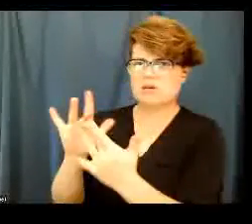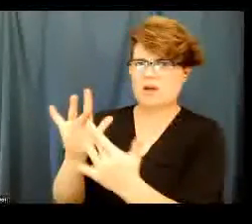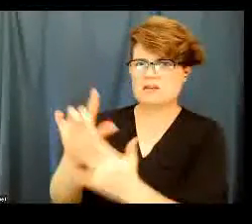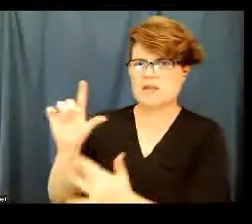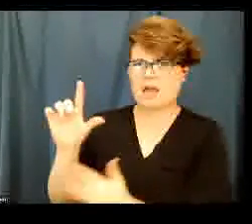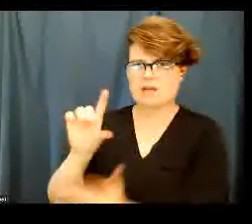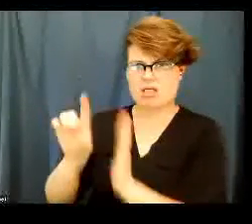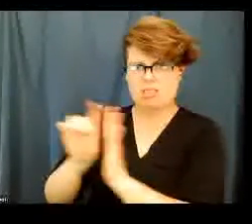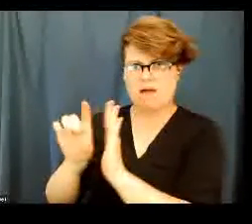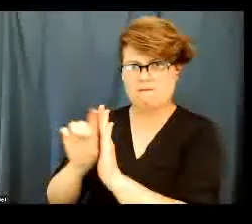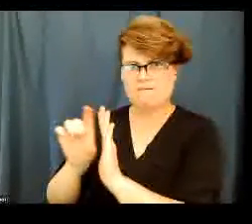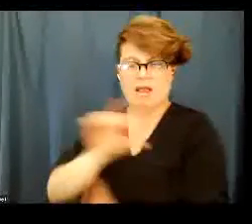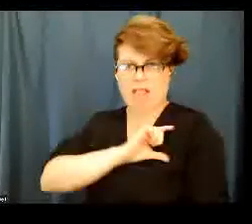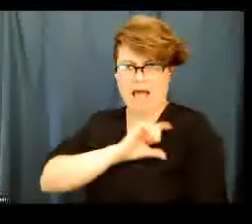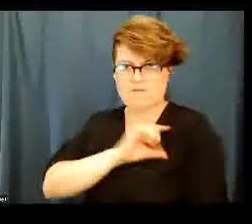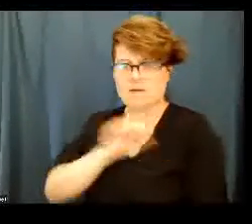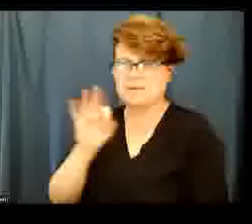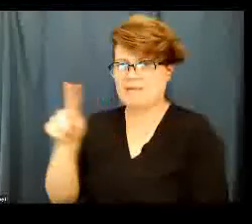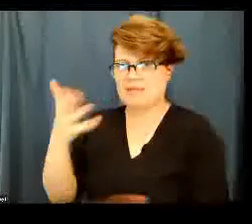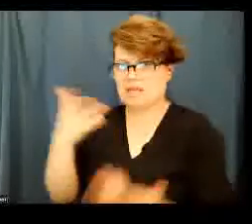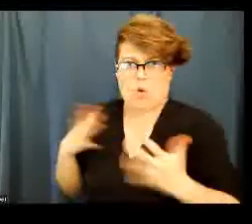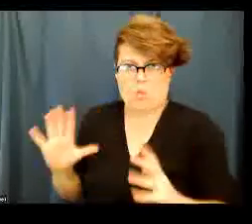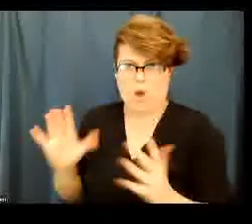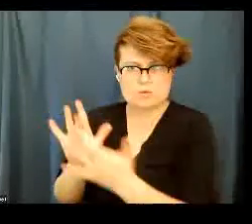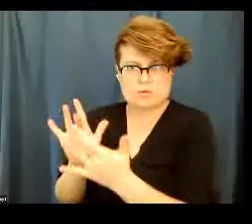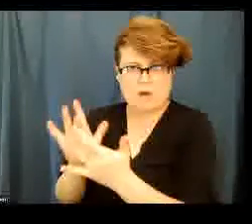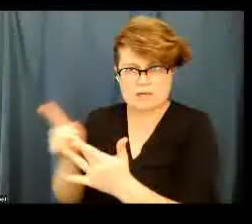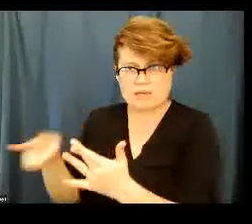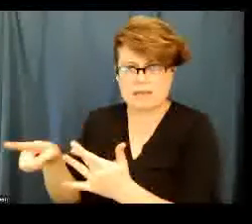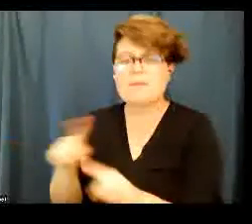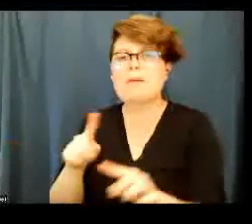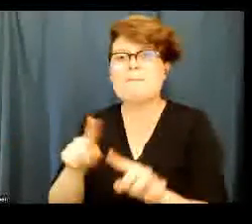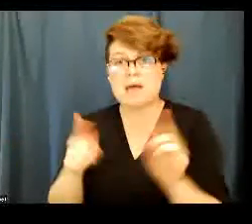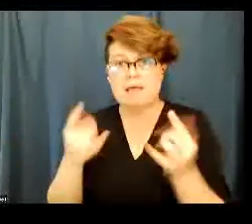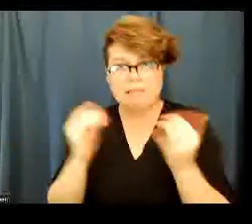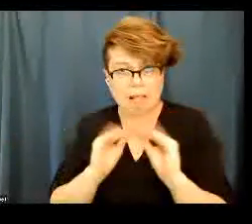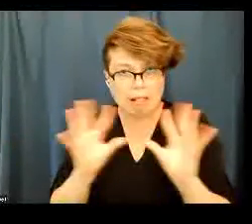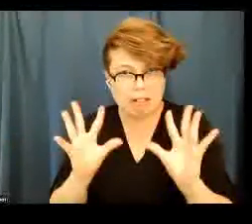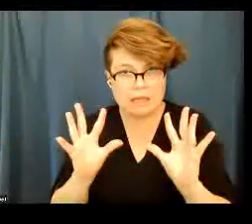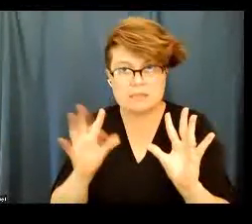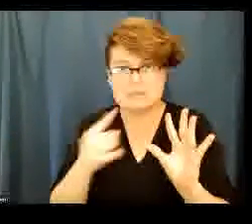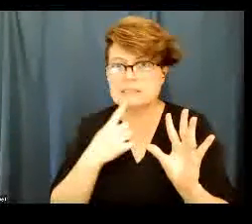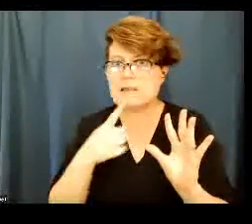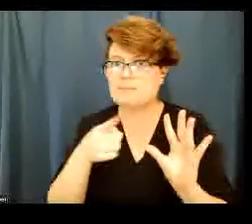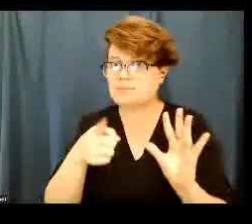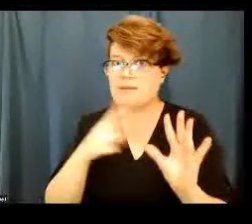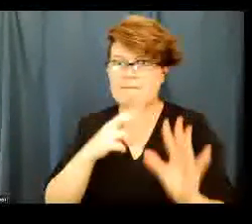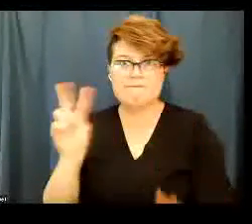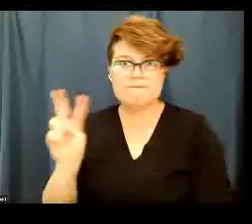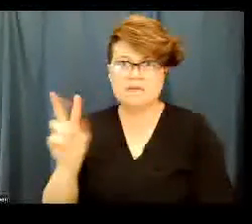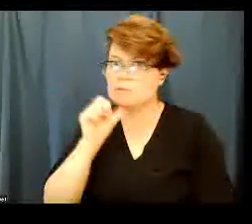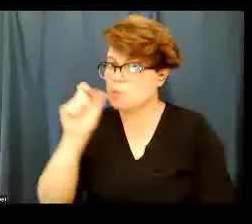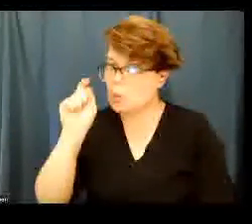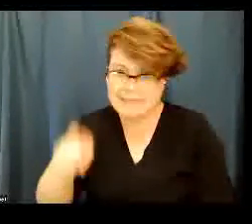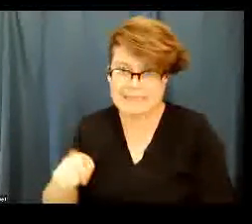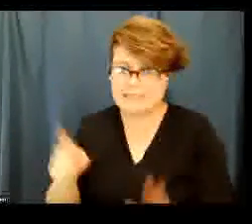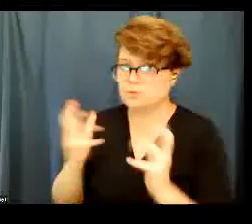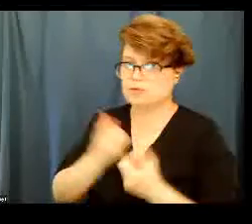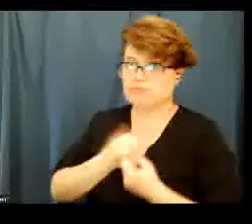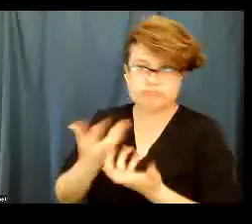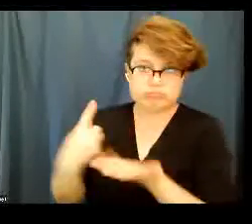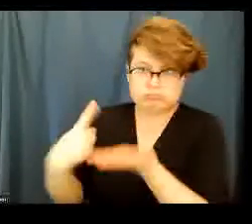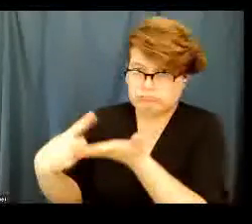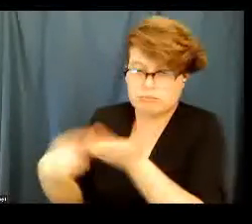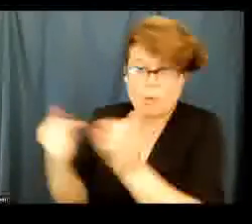victims who don't want to speak with law enforcement. And they're really clear about how the victim does not need to speak with law enforcement, and that they just have